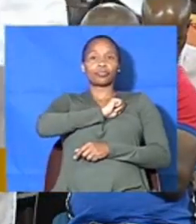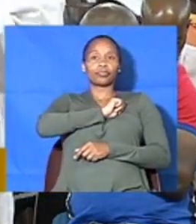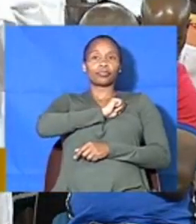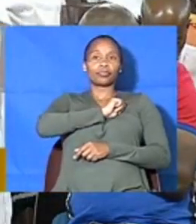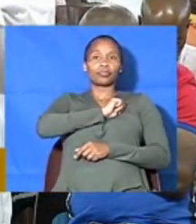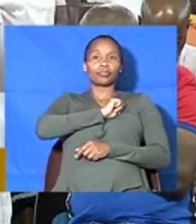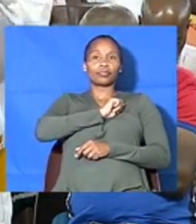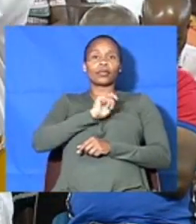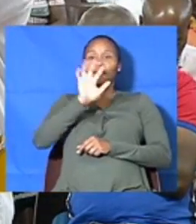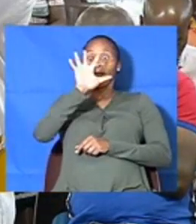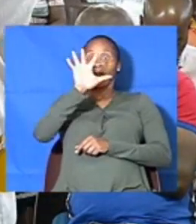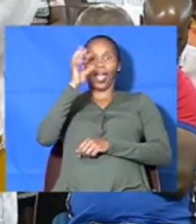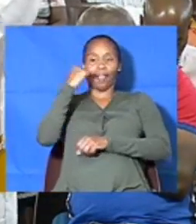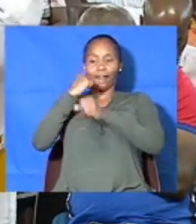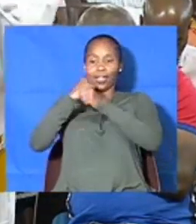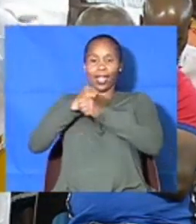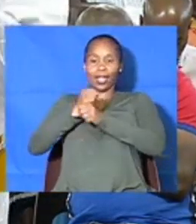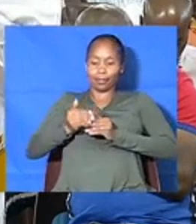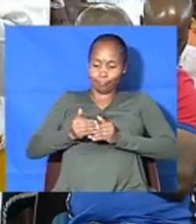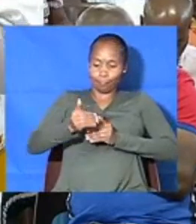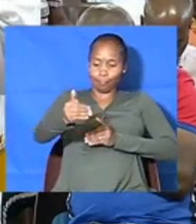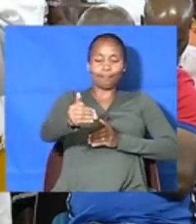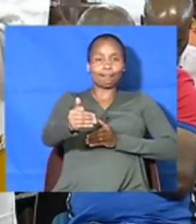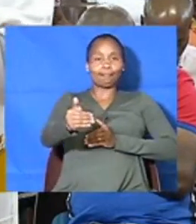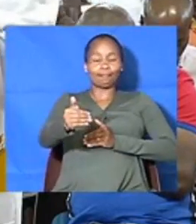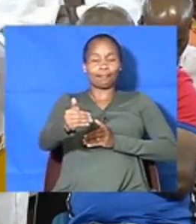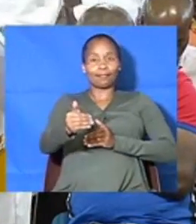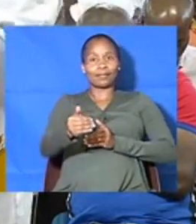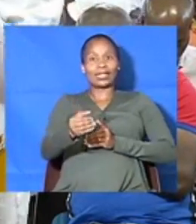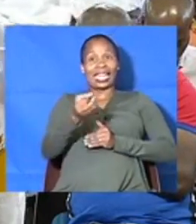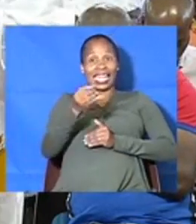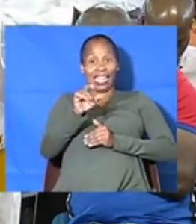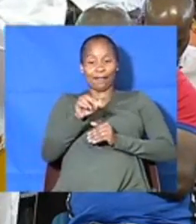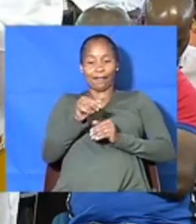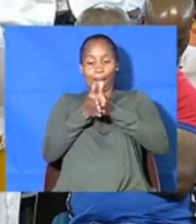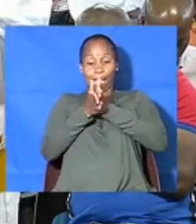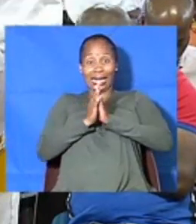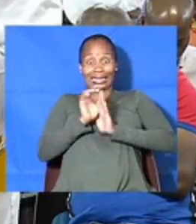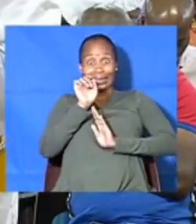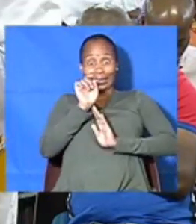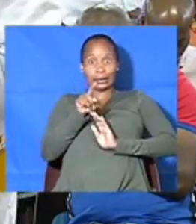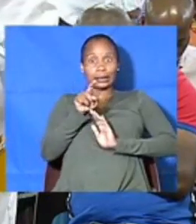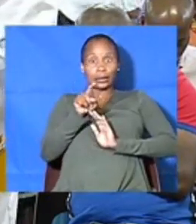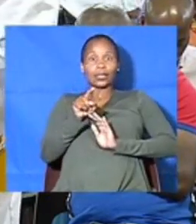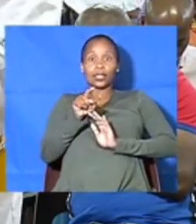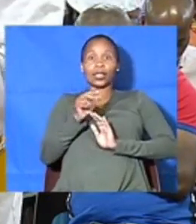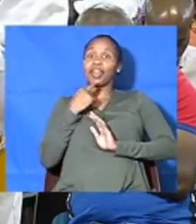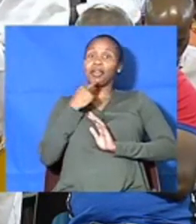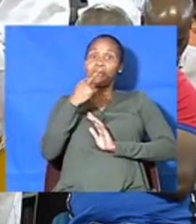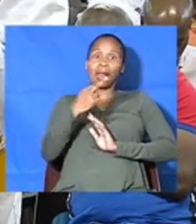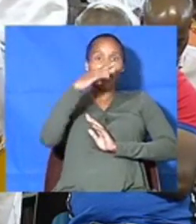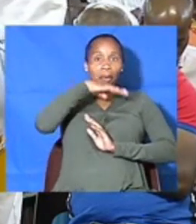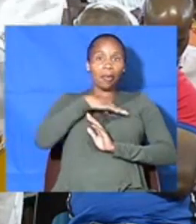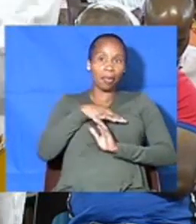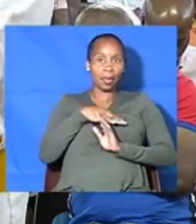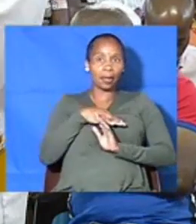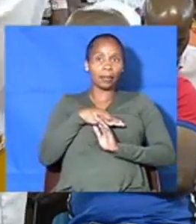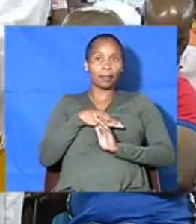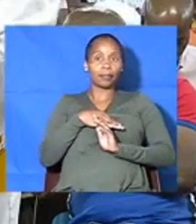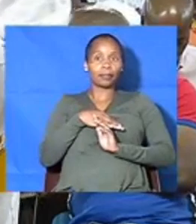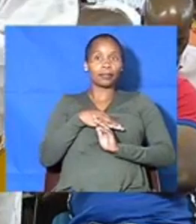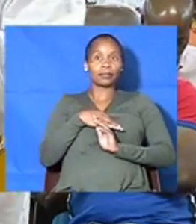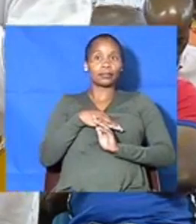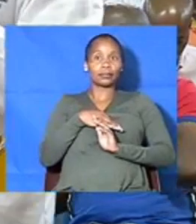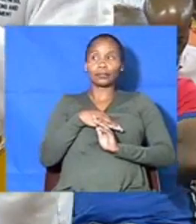with regards to the NHI, I believe that we will get equal health care in all the provinces. Se